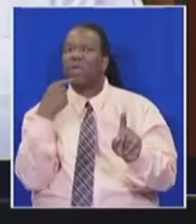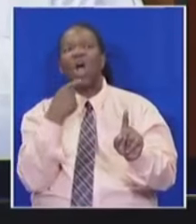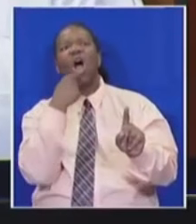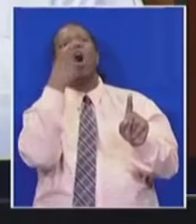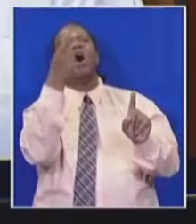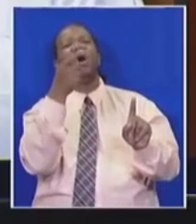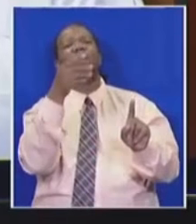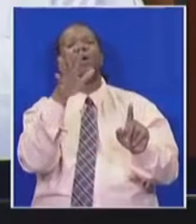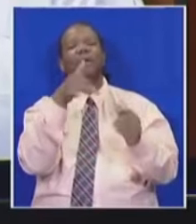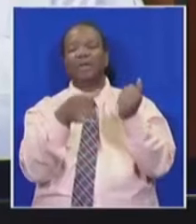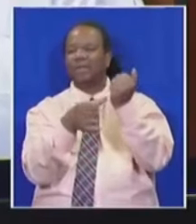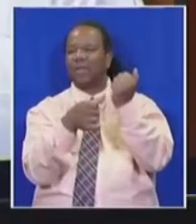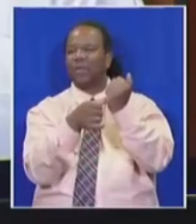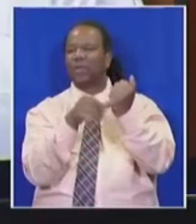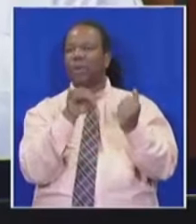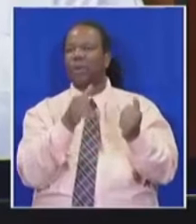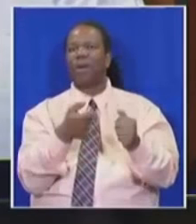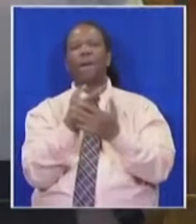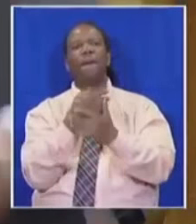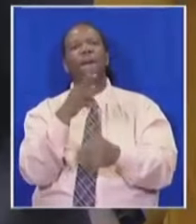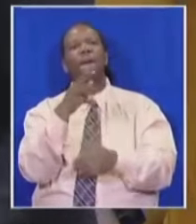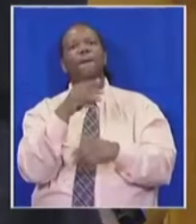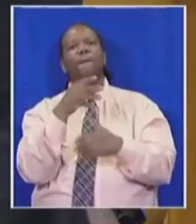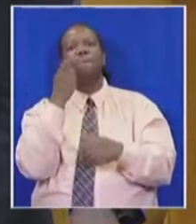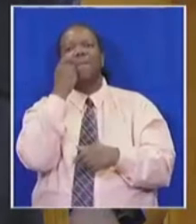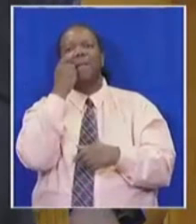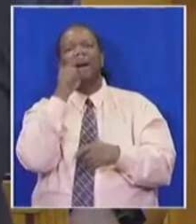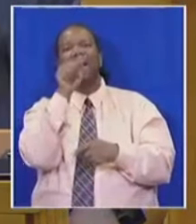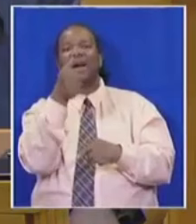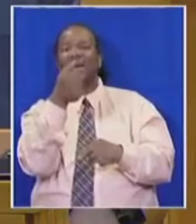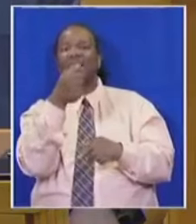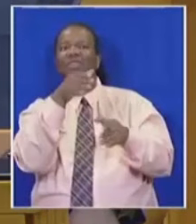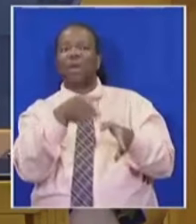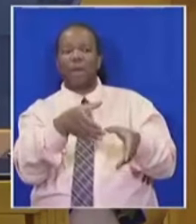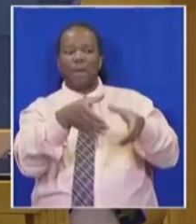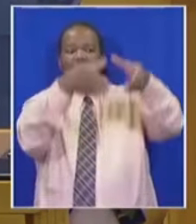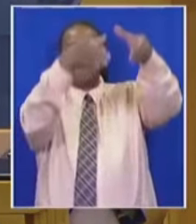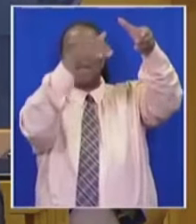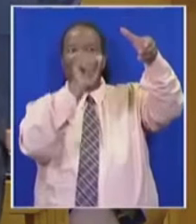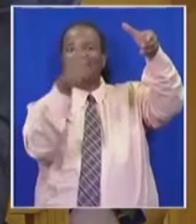Deputy Speaker, it's Honourable Manaba at the back, right in front of the pillar over there. Honourable who?